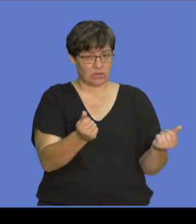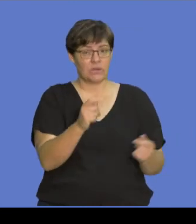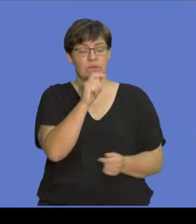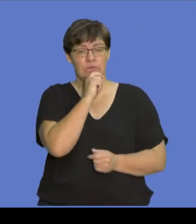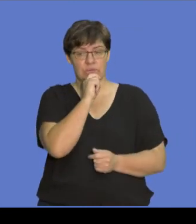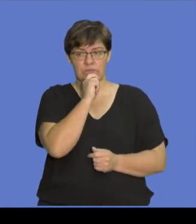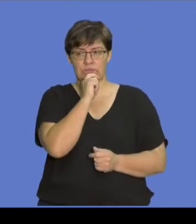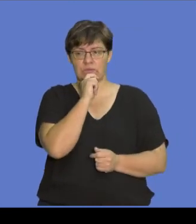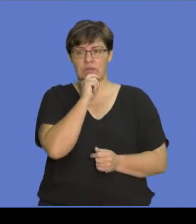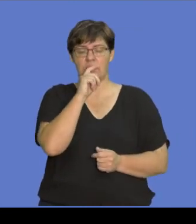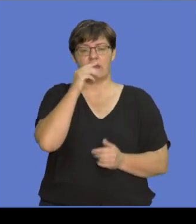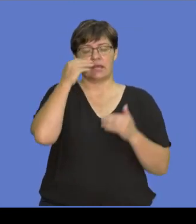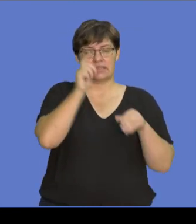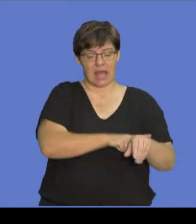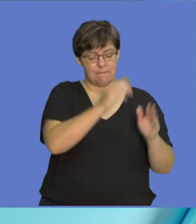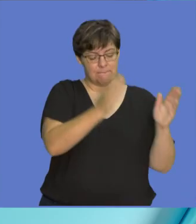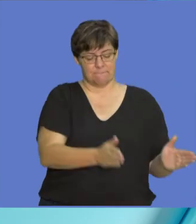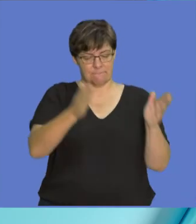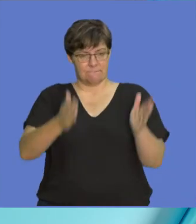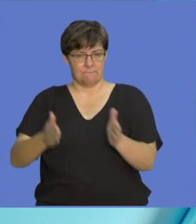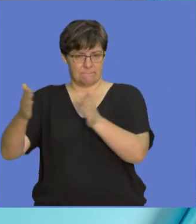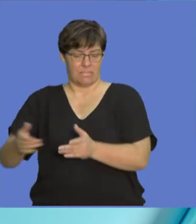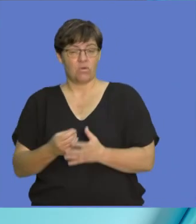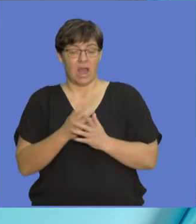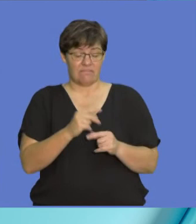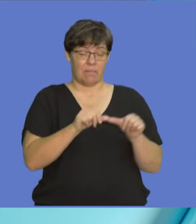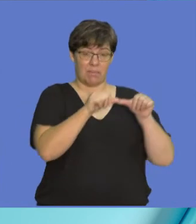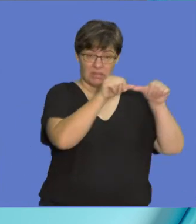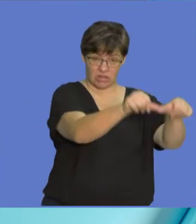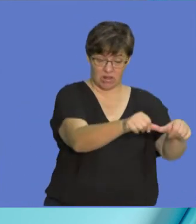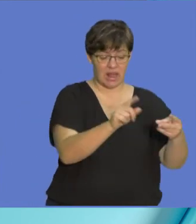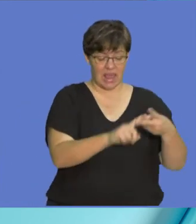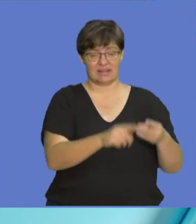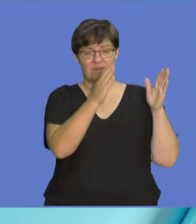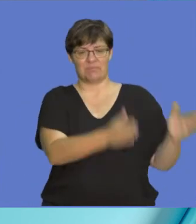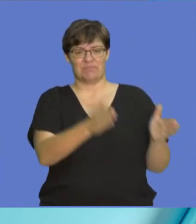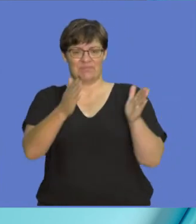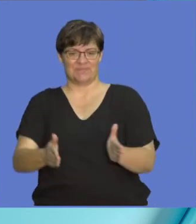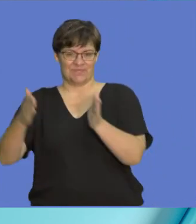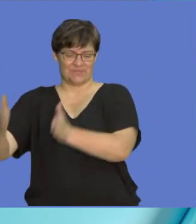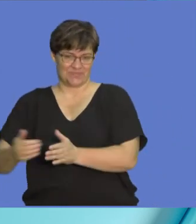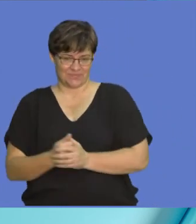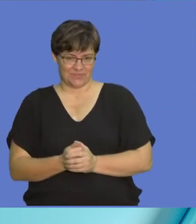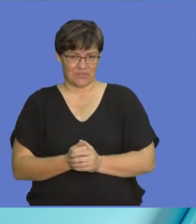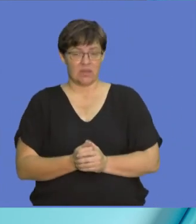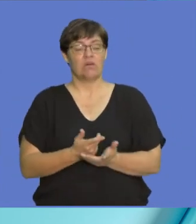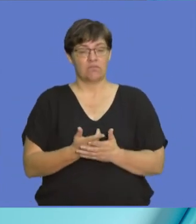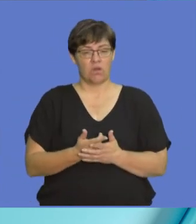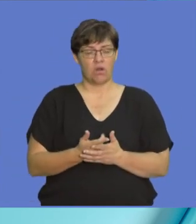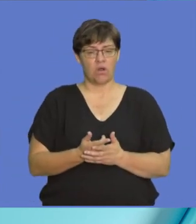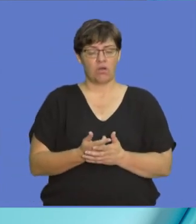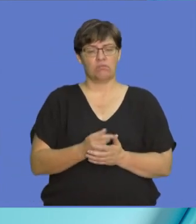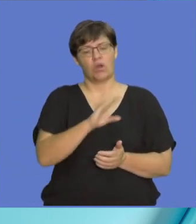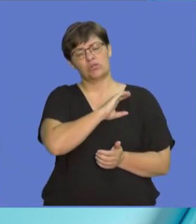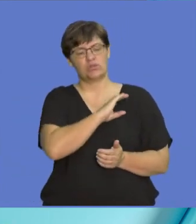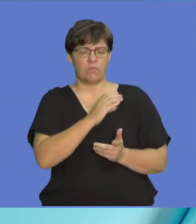system. Remember, we have two stock systems, perpetual and periodic. So for consumable stores, we're not keeping a